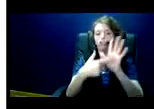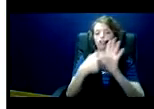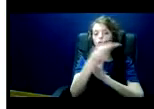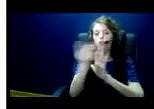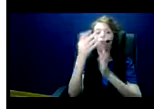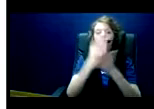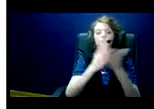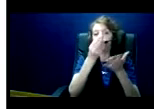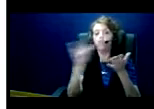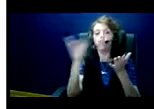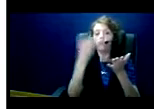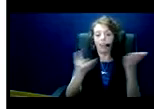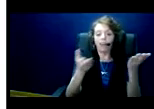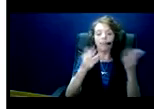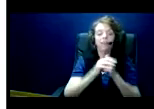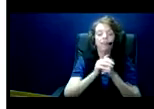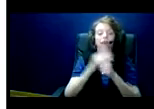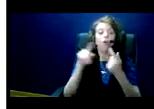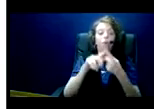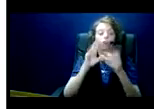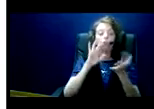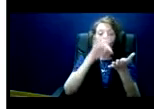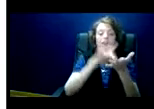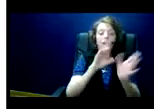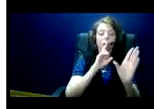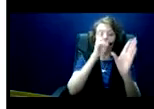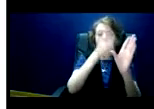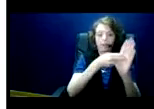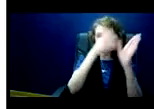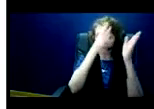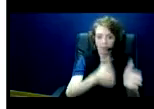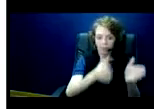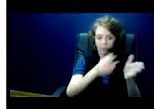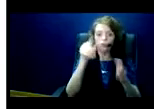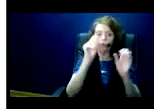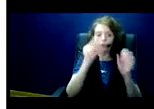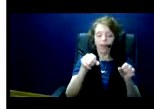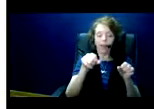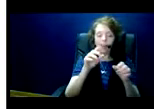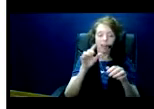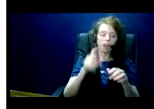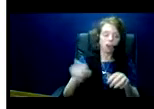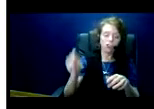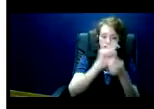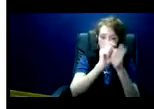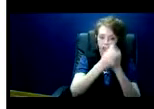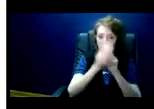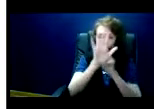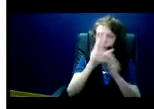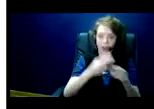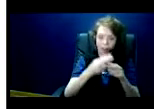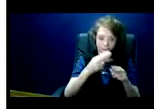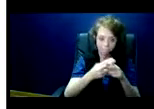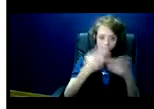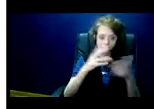things. So once you click out on participants and pop out that panel, you can hover over your name to change your name.